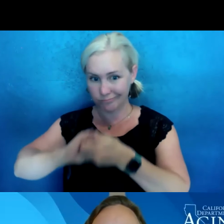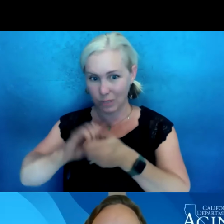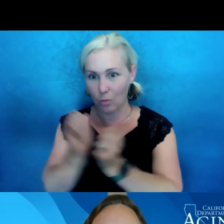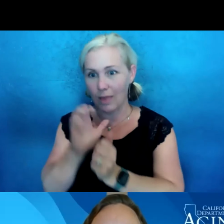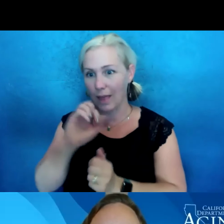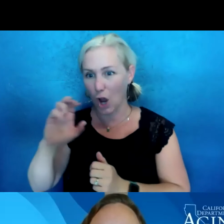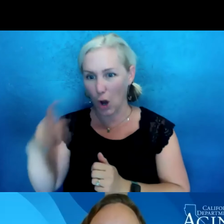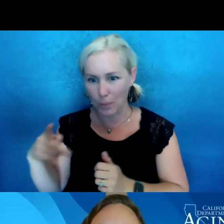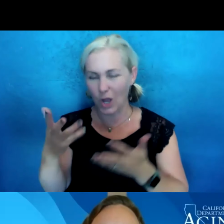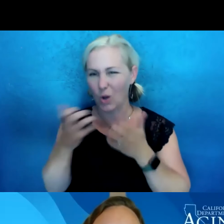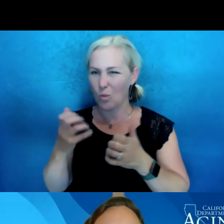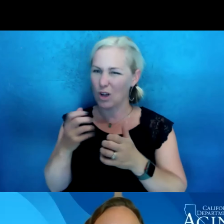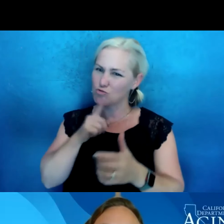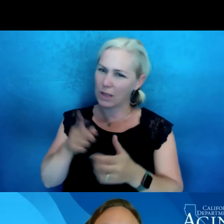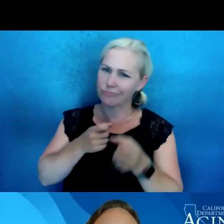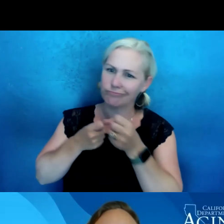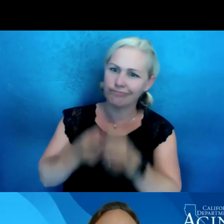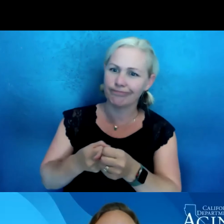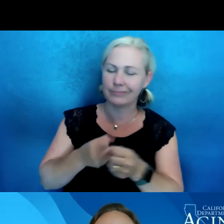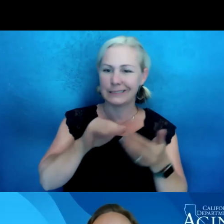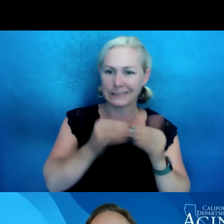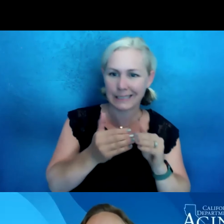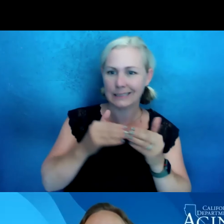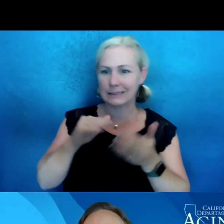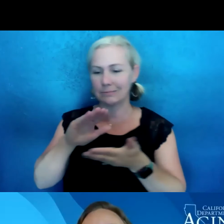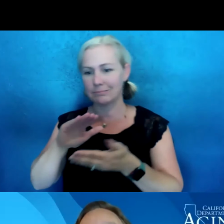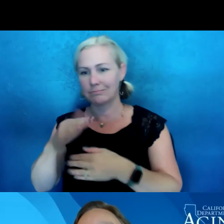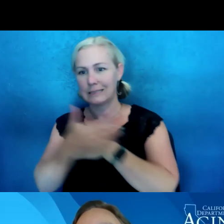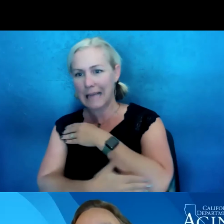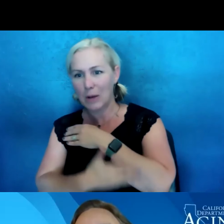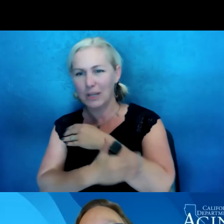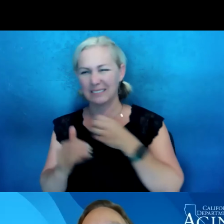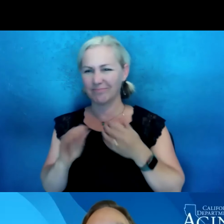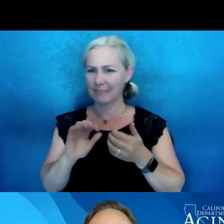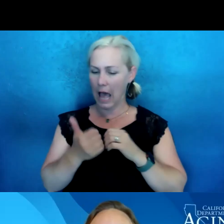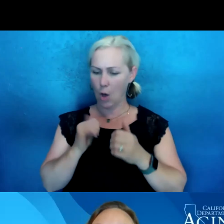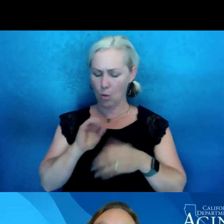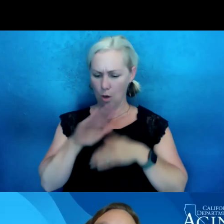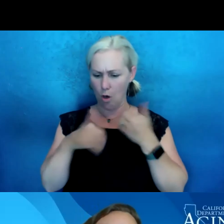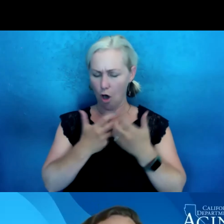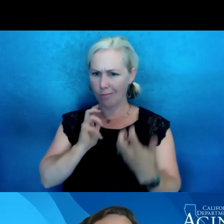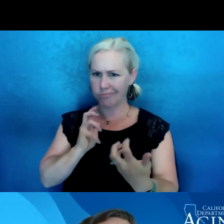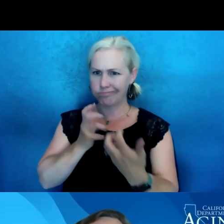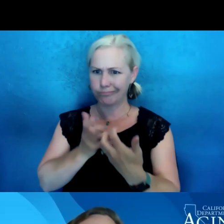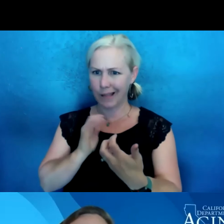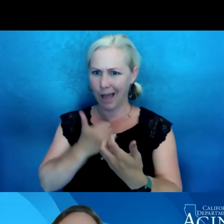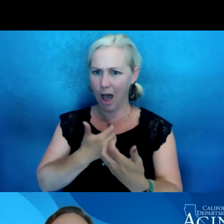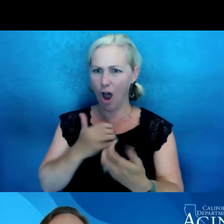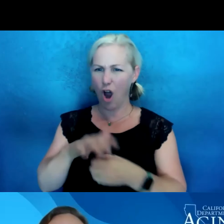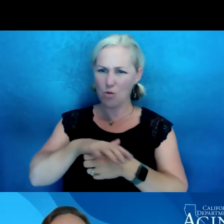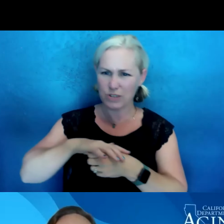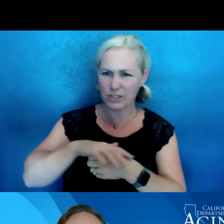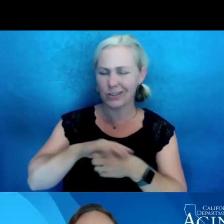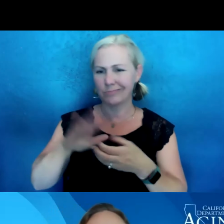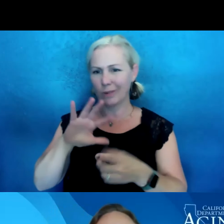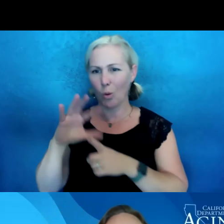strengthen our partnership with cities and communities and counties in how we all are age-friendly in the way that fits our region, our cultures,